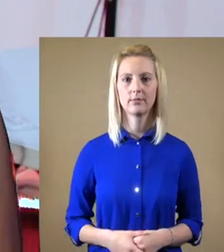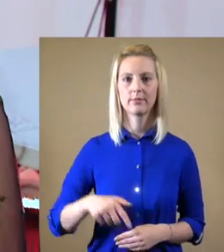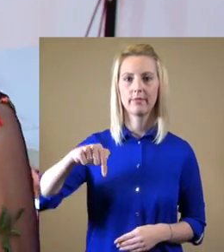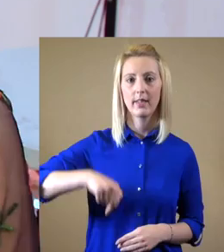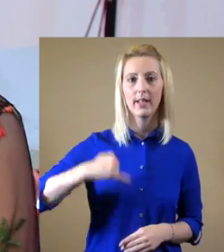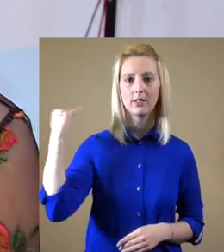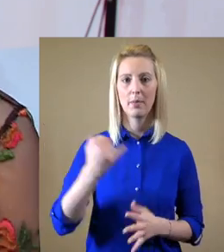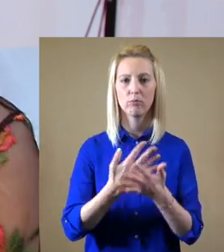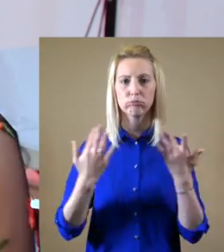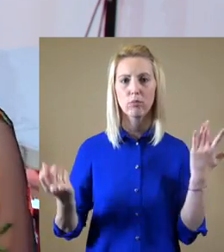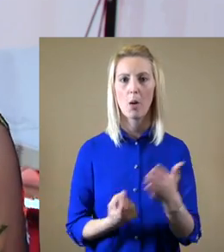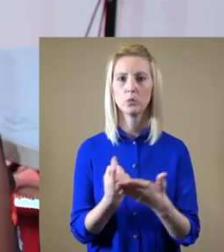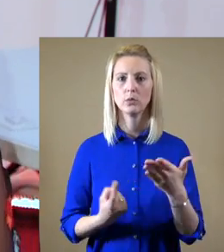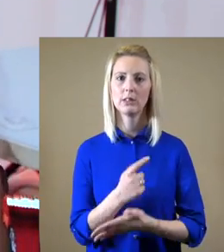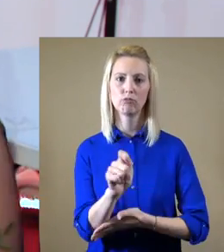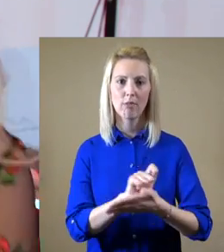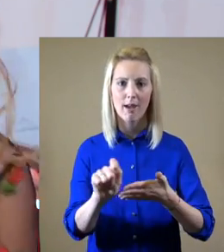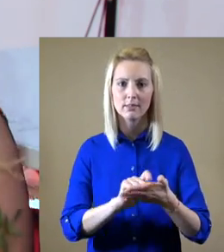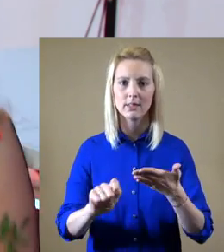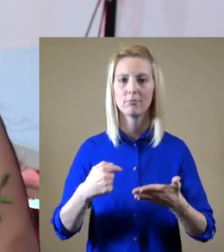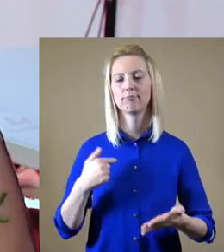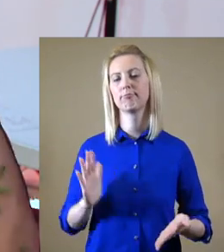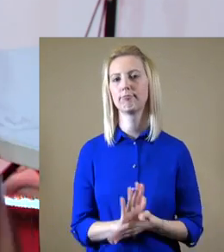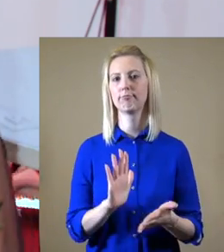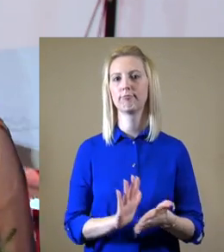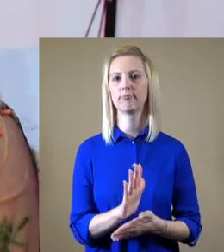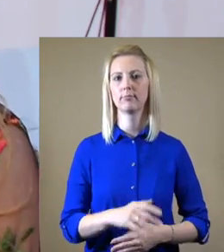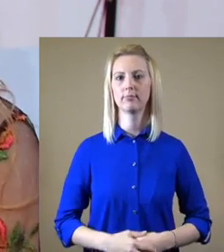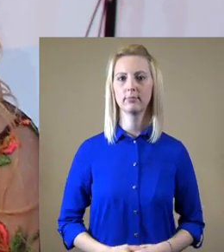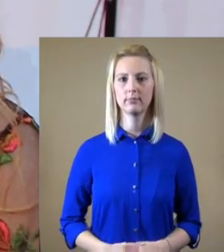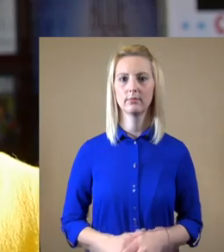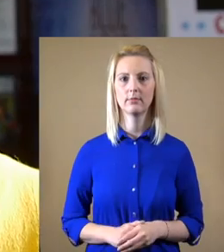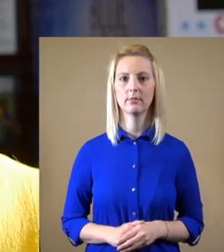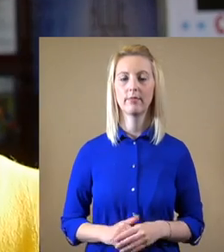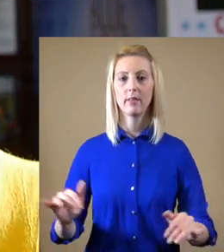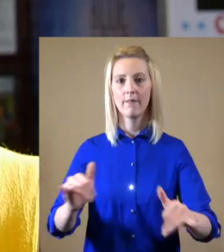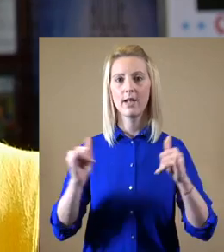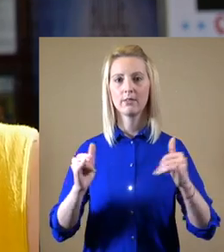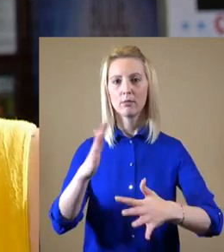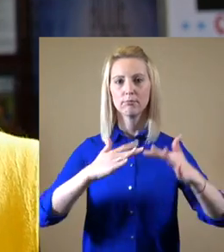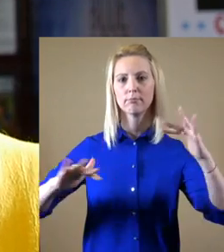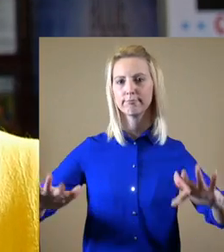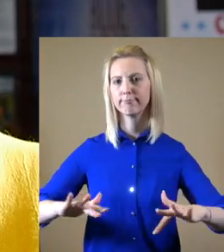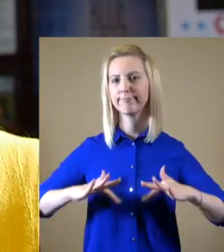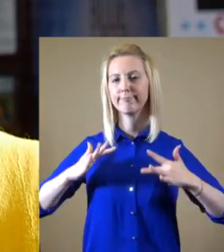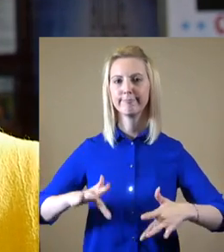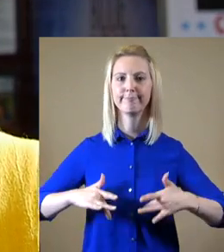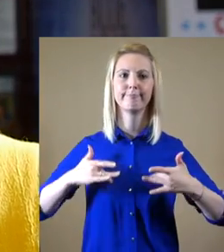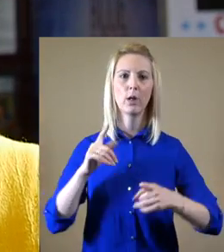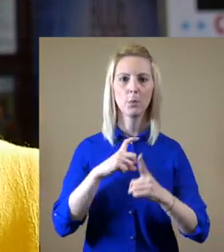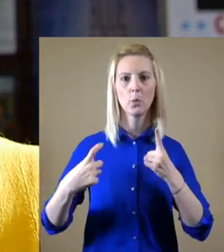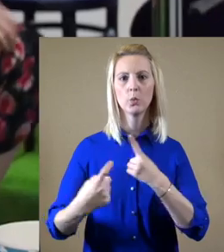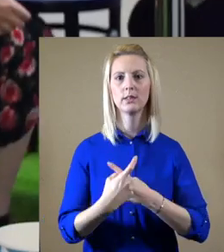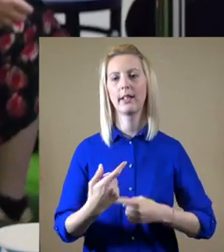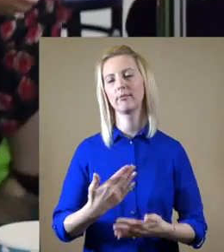And there's so many opportunities for writers, and I'm really glad I've kind of found that in Derby. There's been a real sense of community about